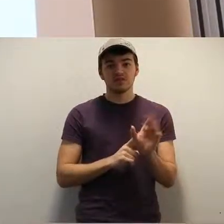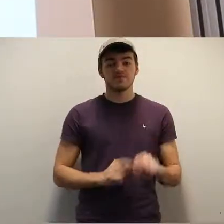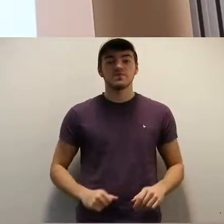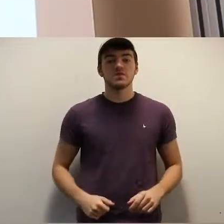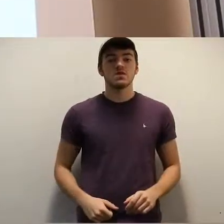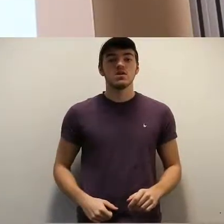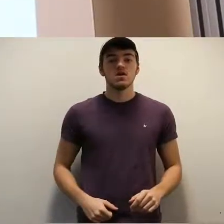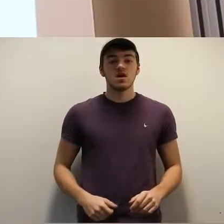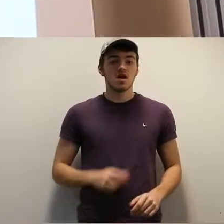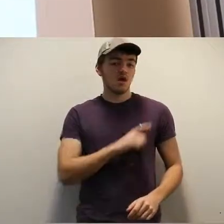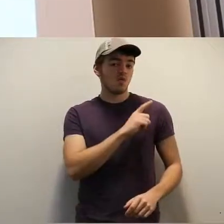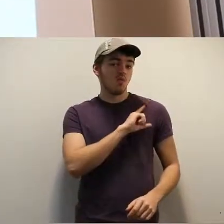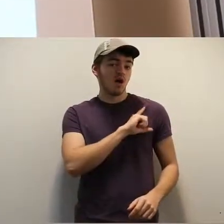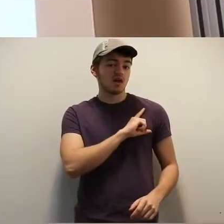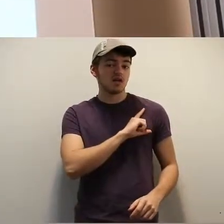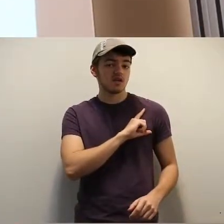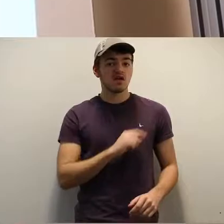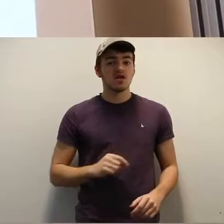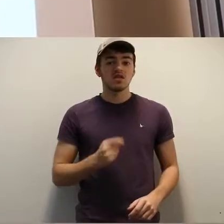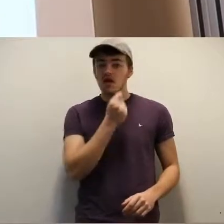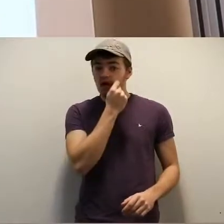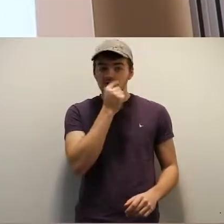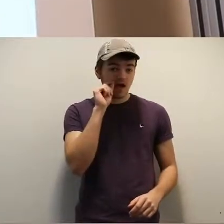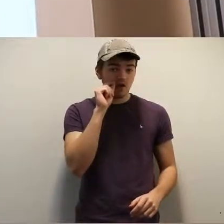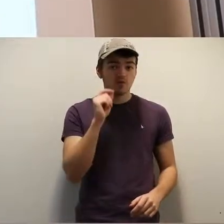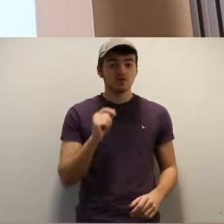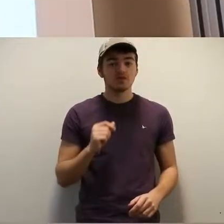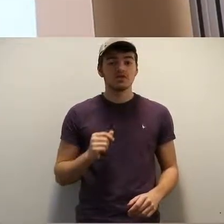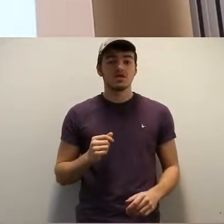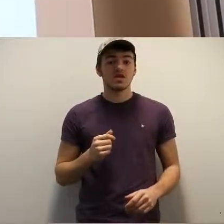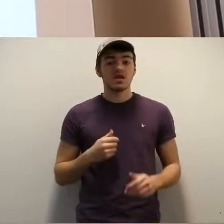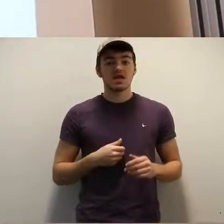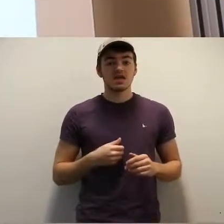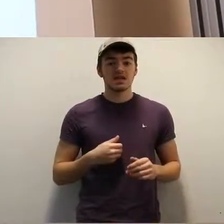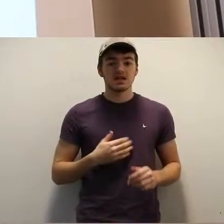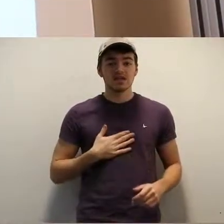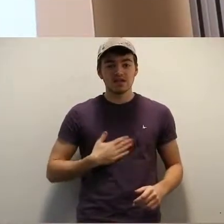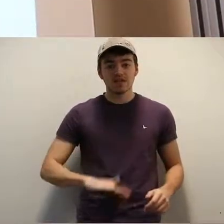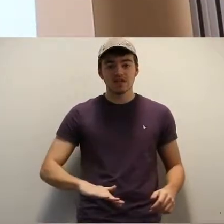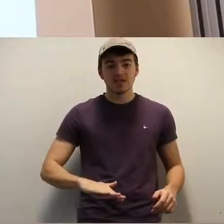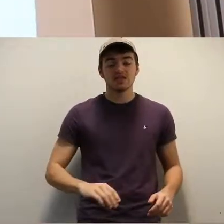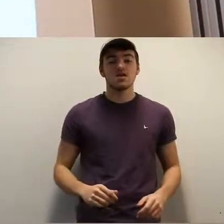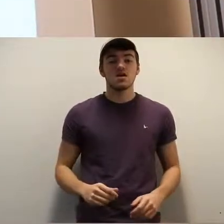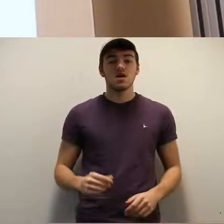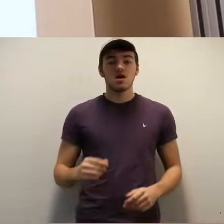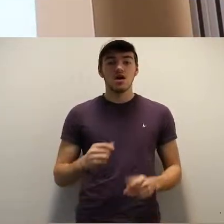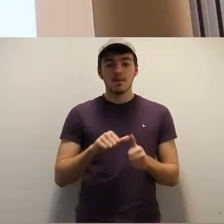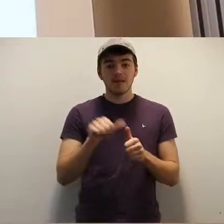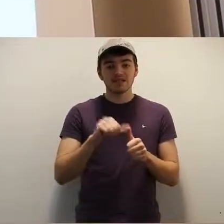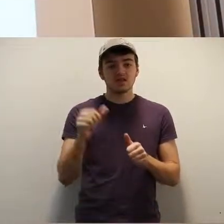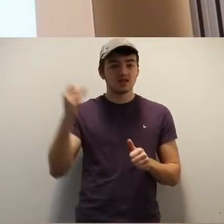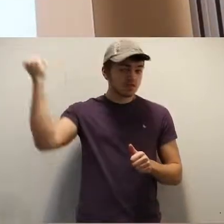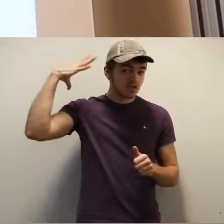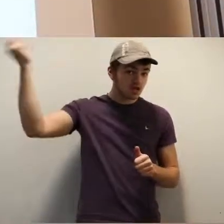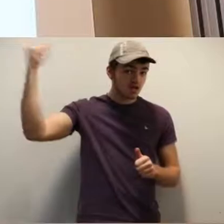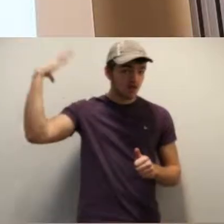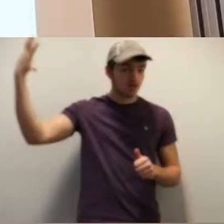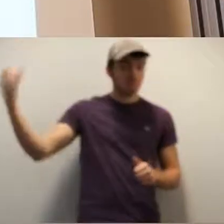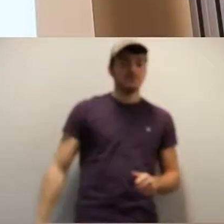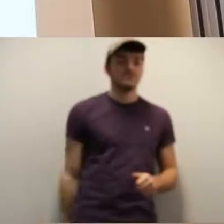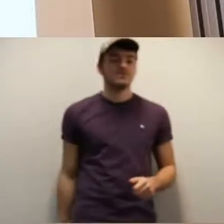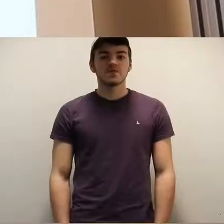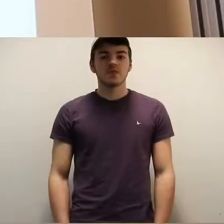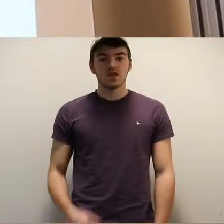sections at the distance between the eyes and the bottom of the chin. Similar proportions are seen from the side profile and also the eye and the